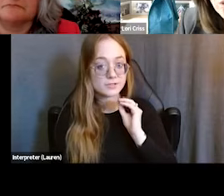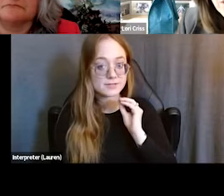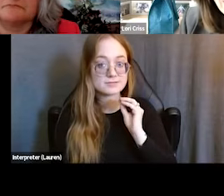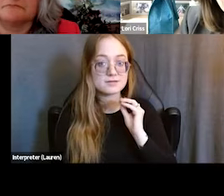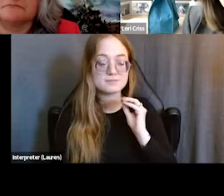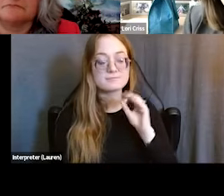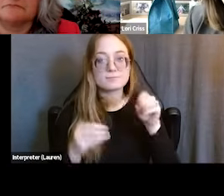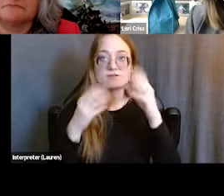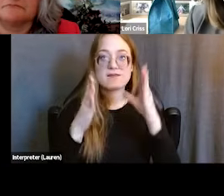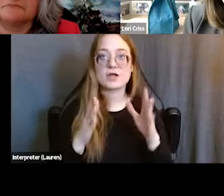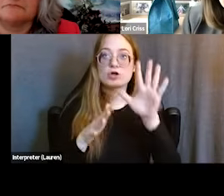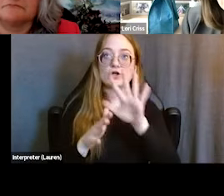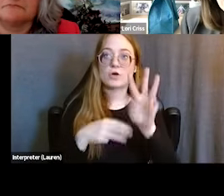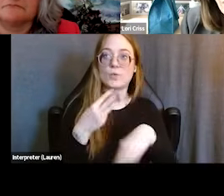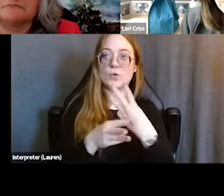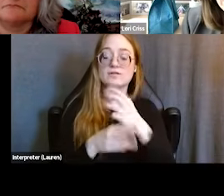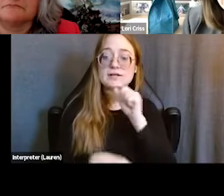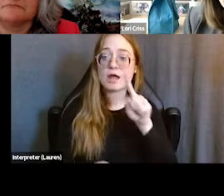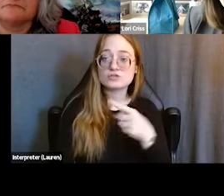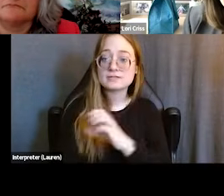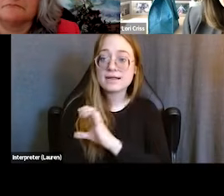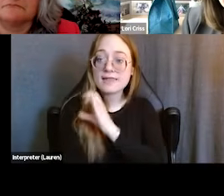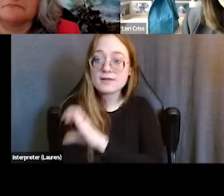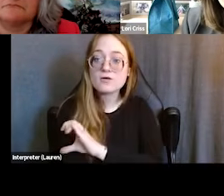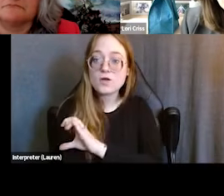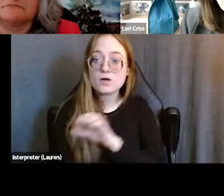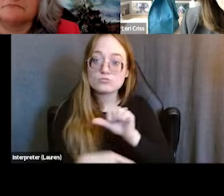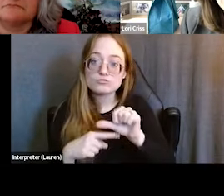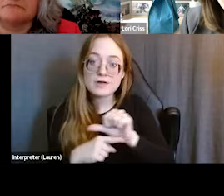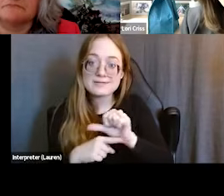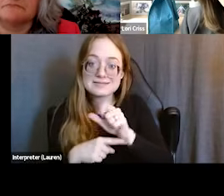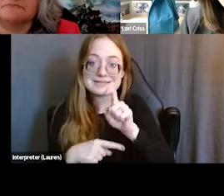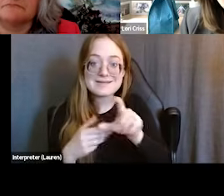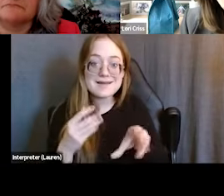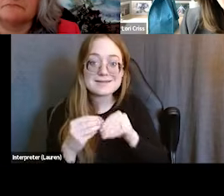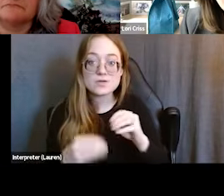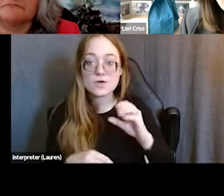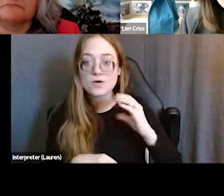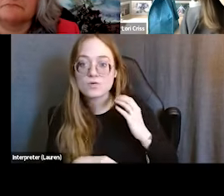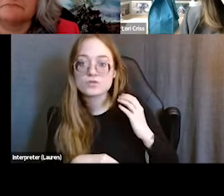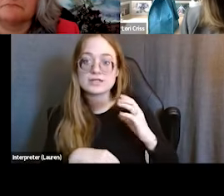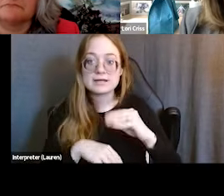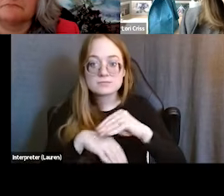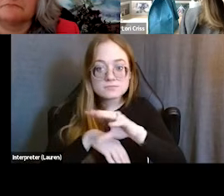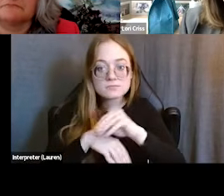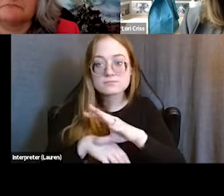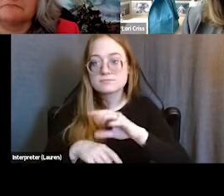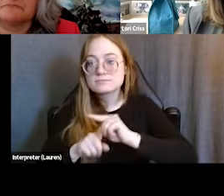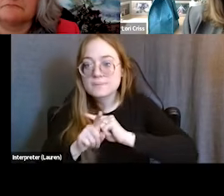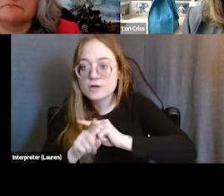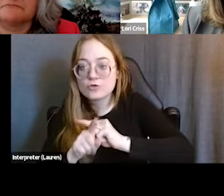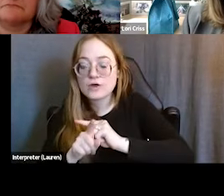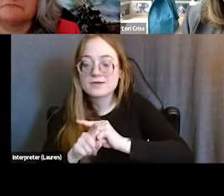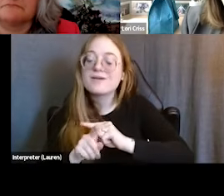provider world, it's not just the clinical practice that needs some additional coaching and mentoring and support. It's the business practices